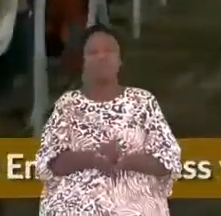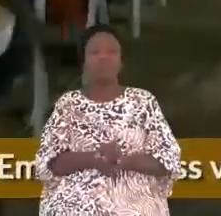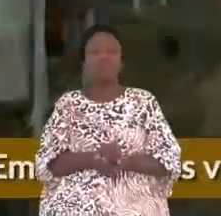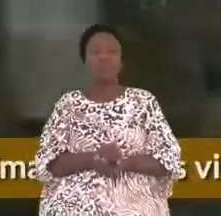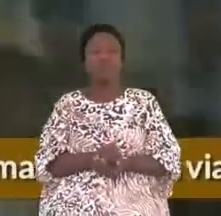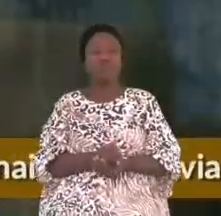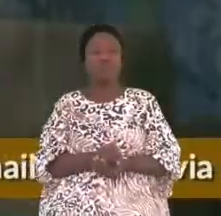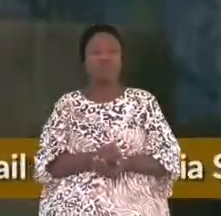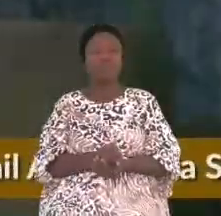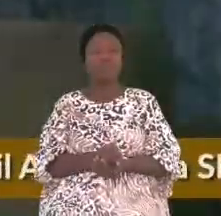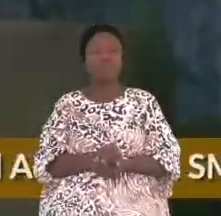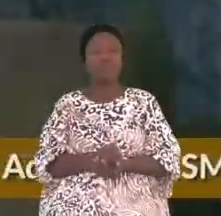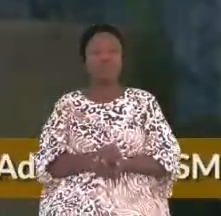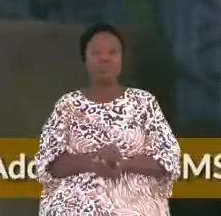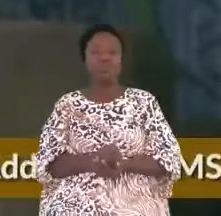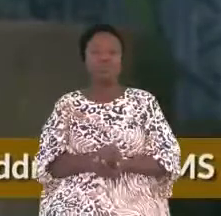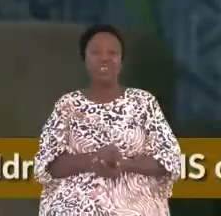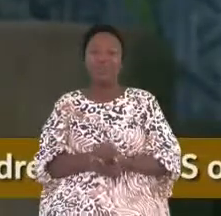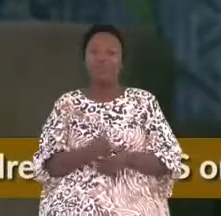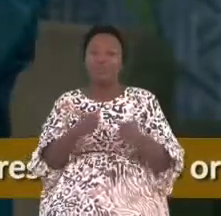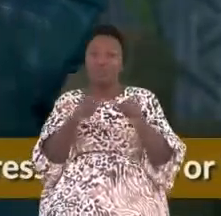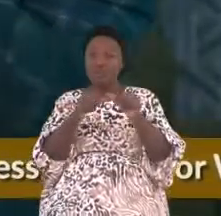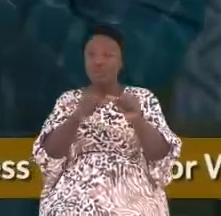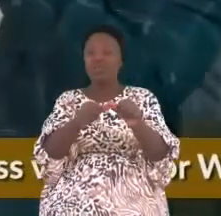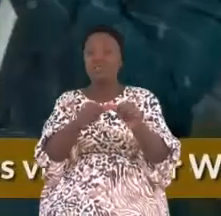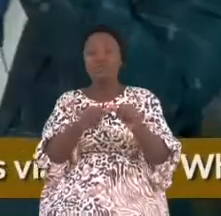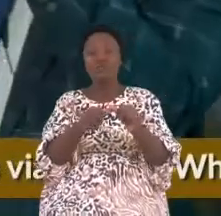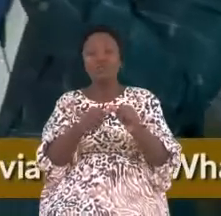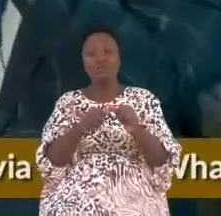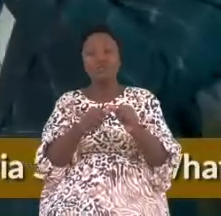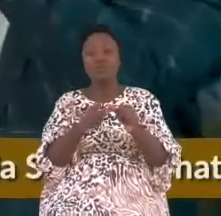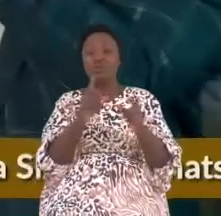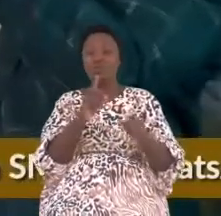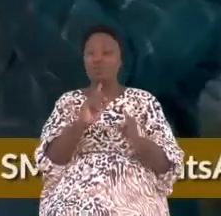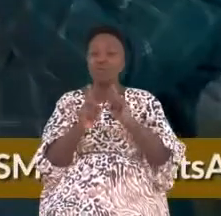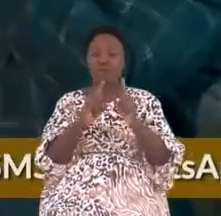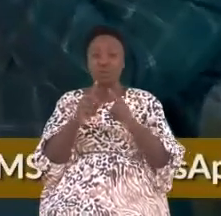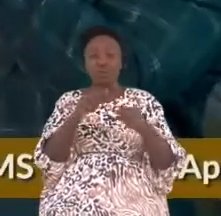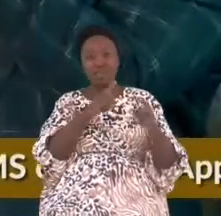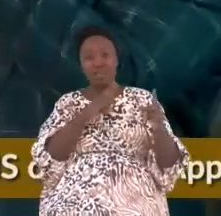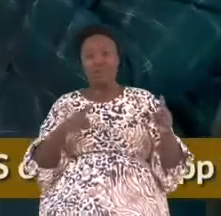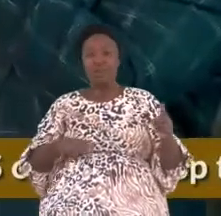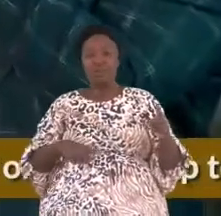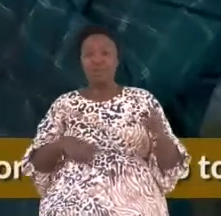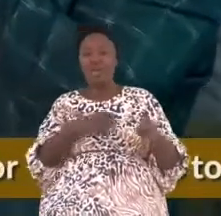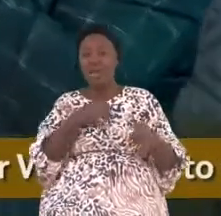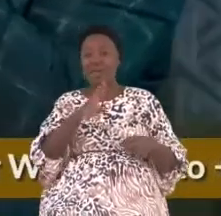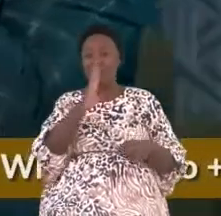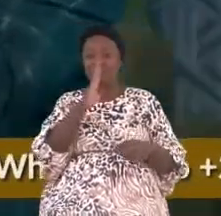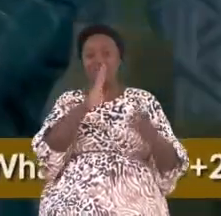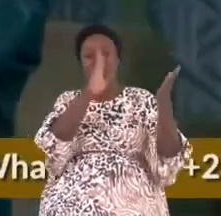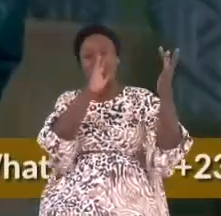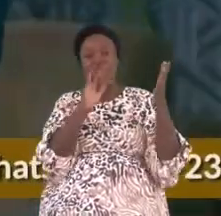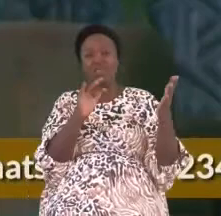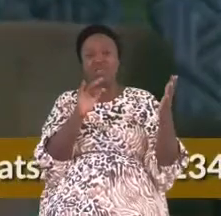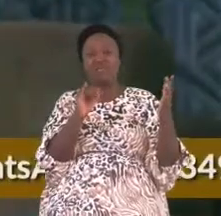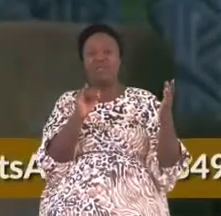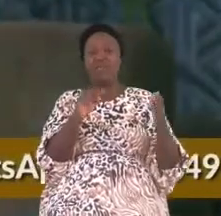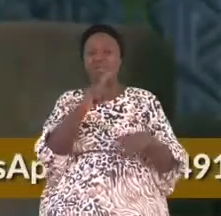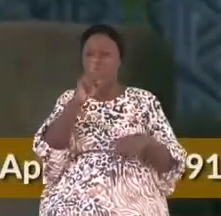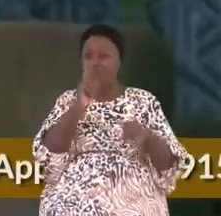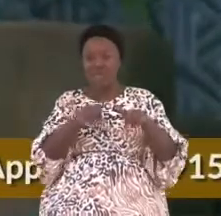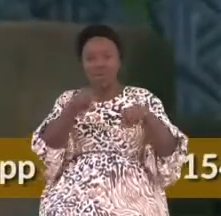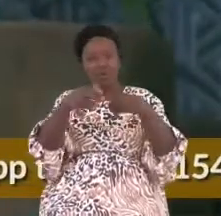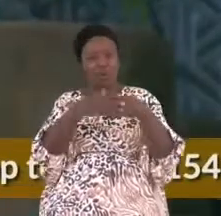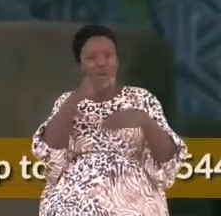keep on talking to god and be expectant keep on talking to god and be expected you can never go back the same tonight you will not